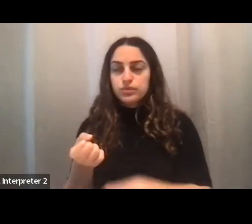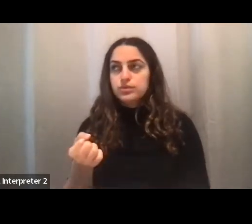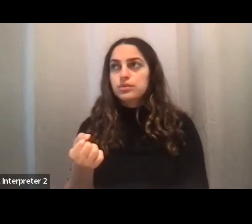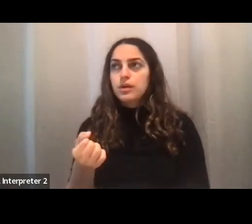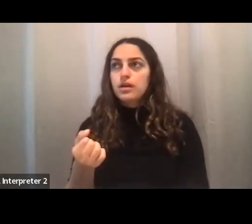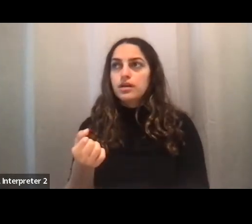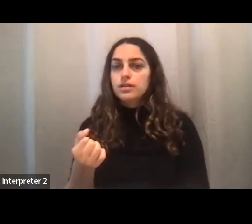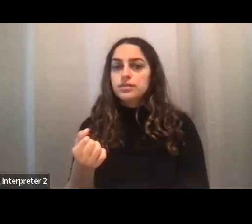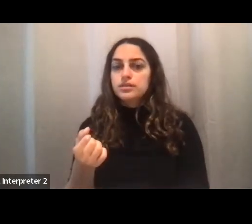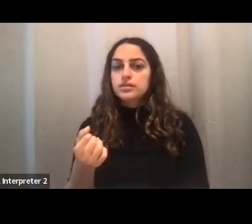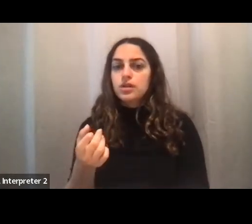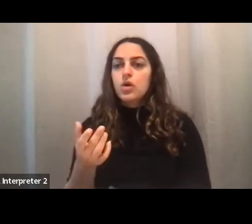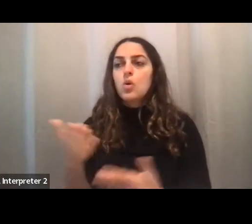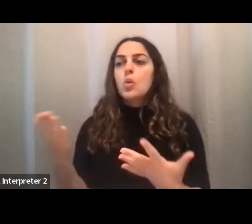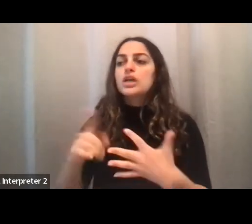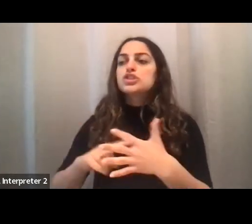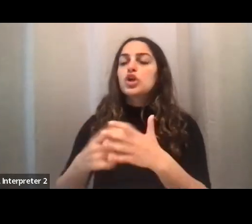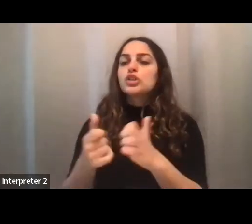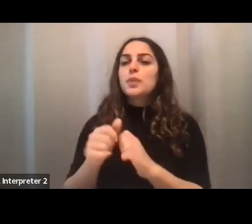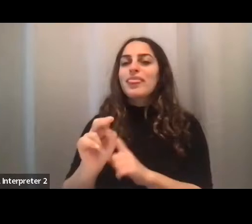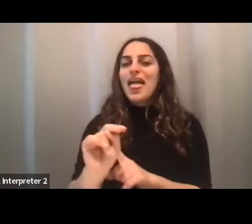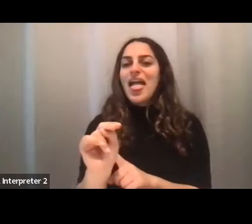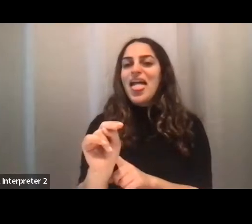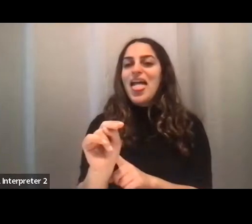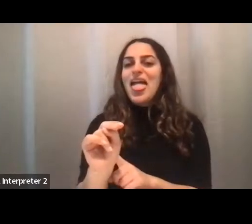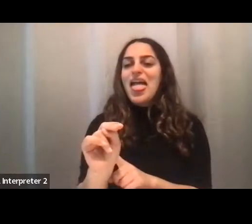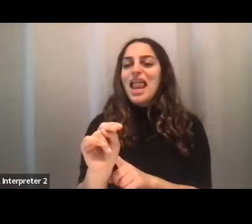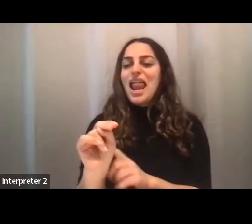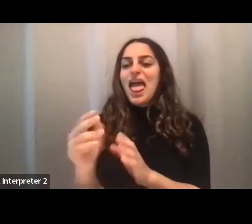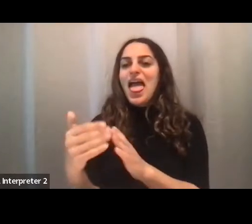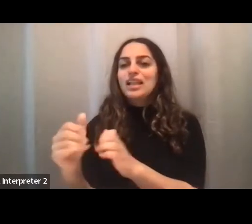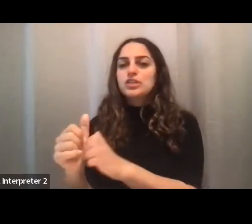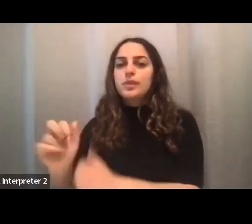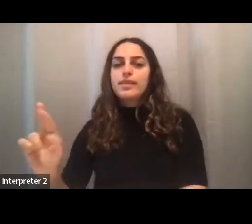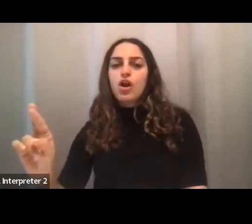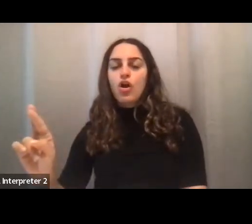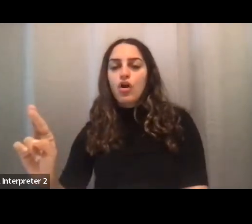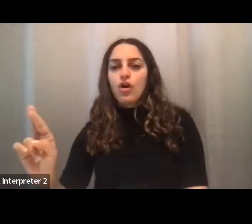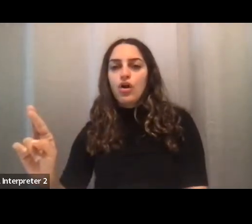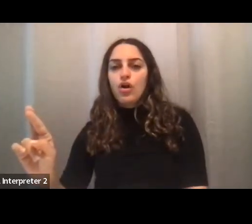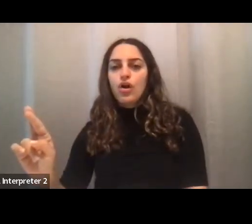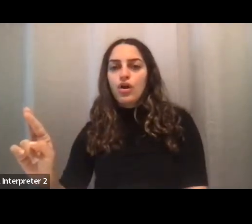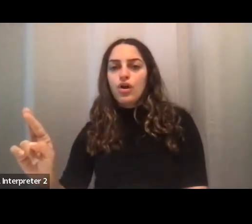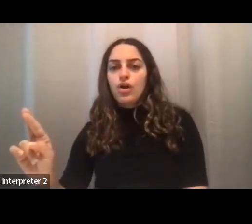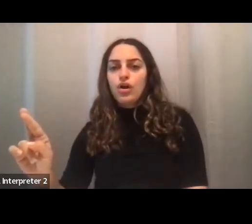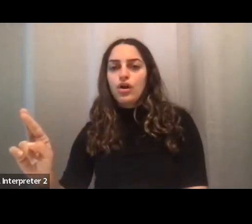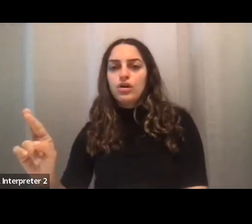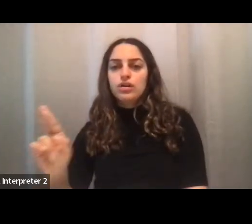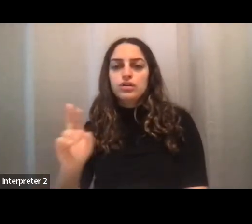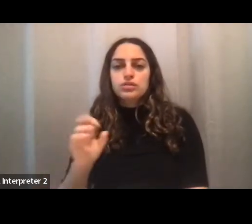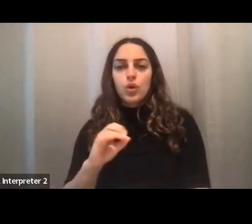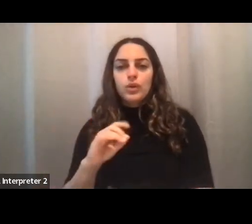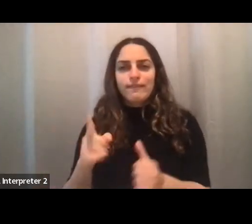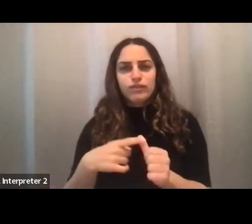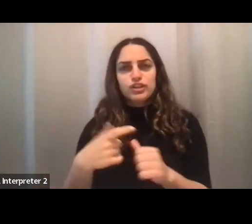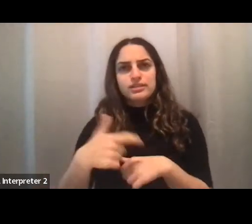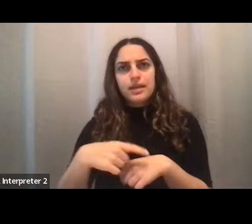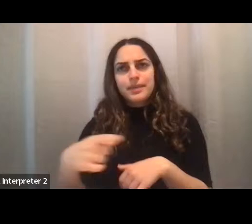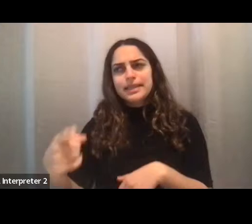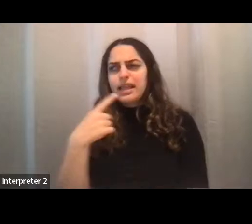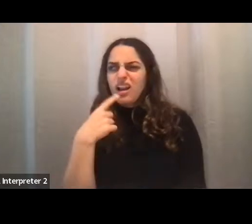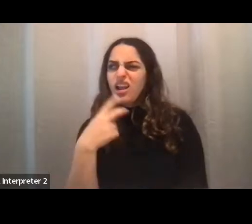what begins with an n and ends with our r and so the first time he told it i looked at him